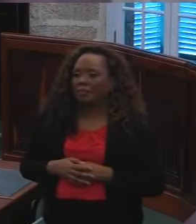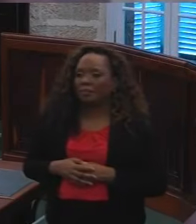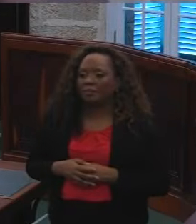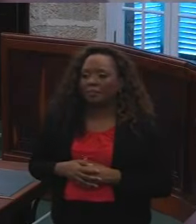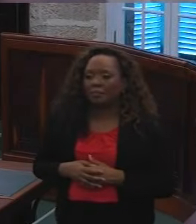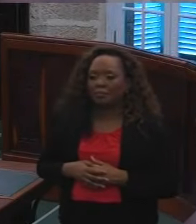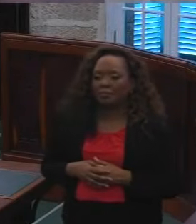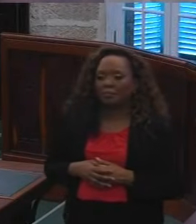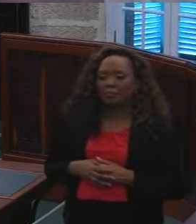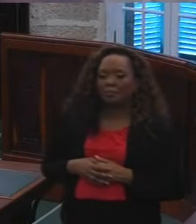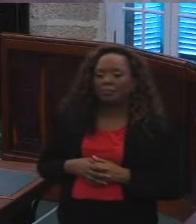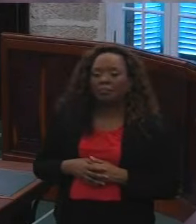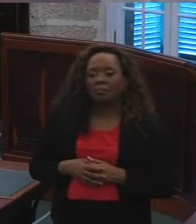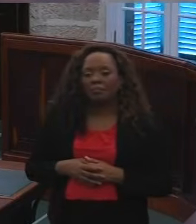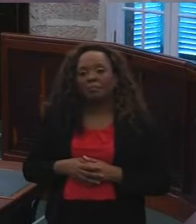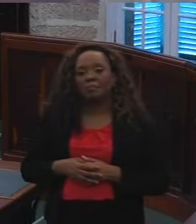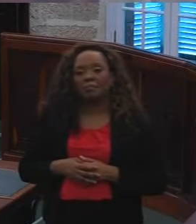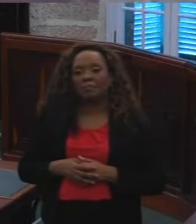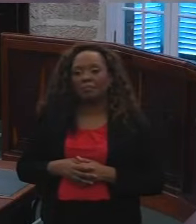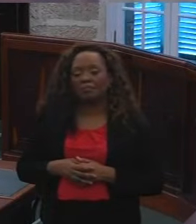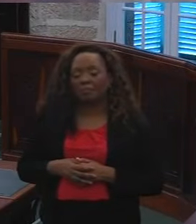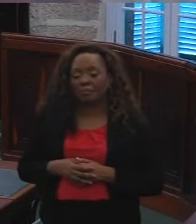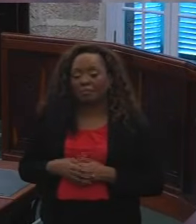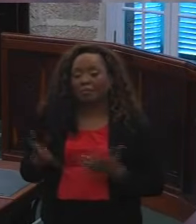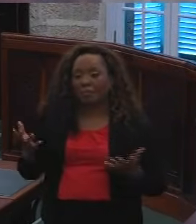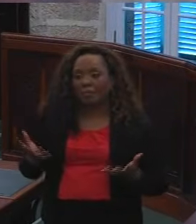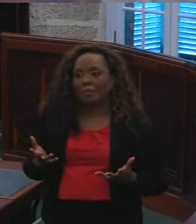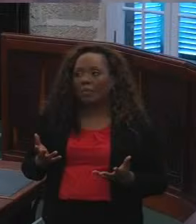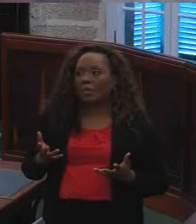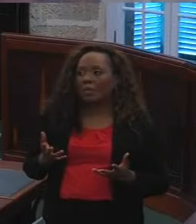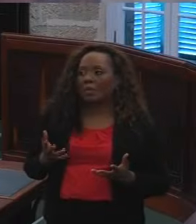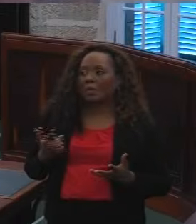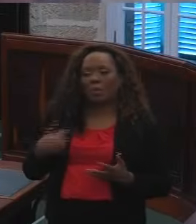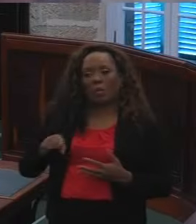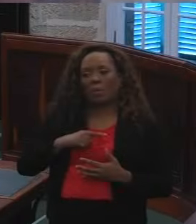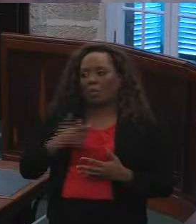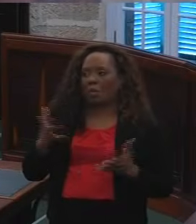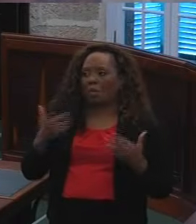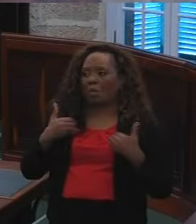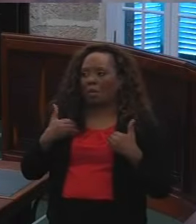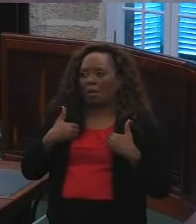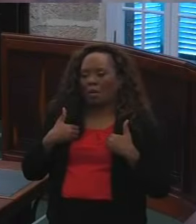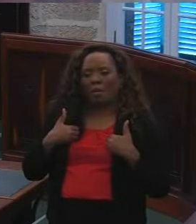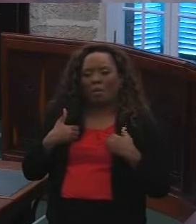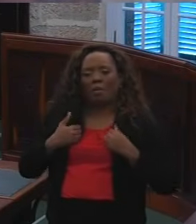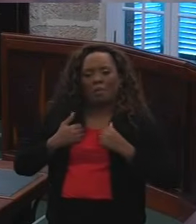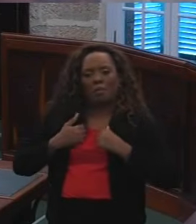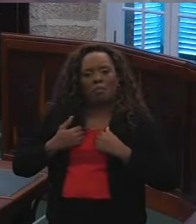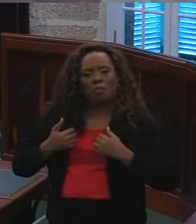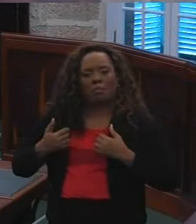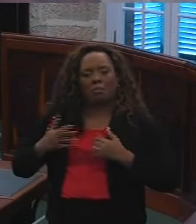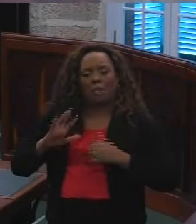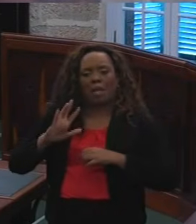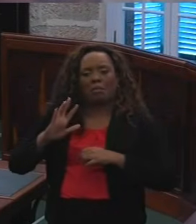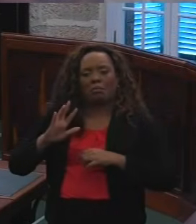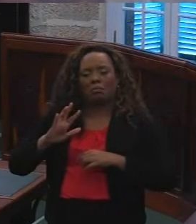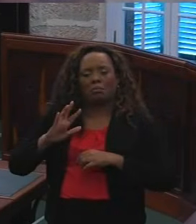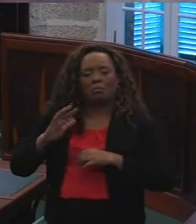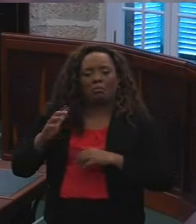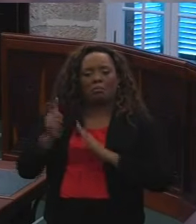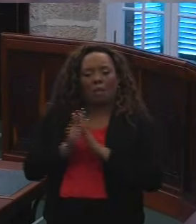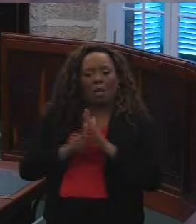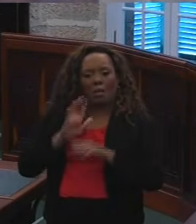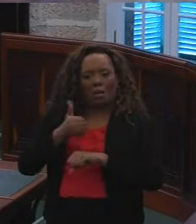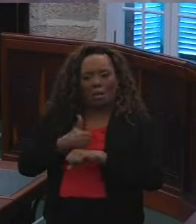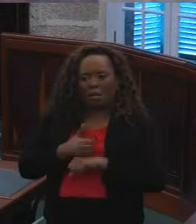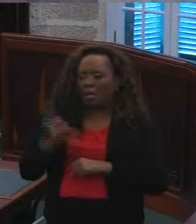aging for Barbados is aging in a place for as long as possible once that place is healthy and it allows